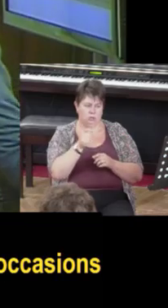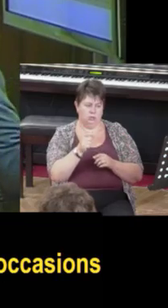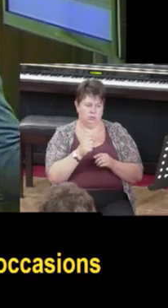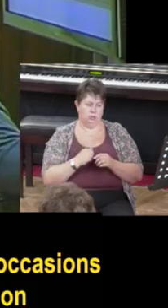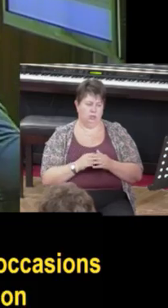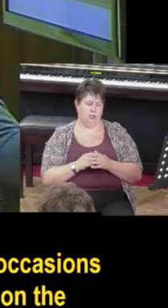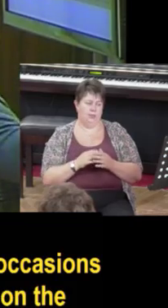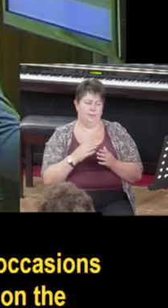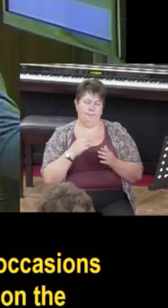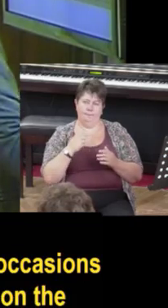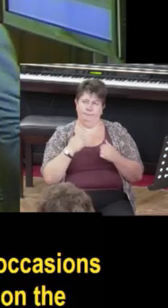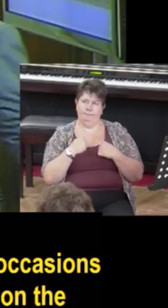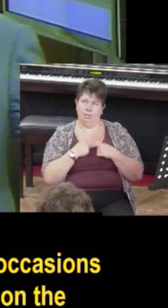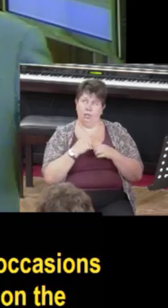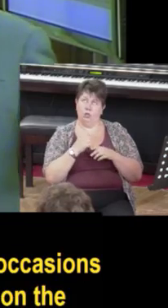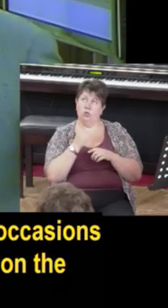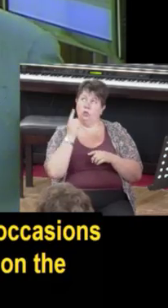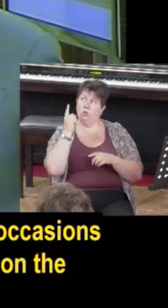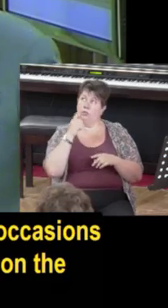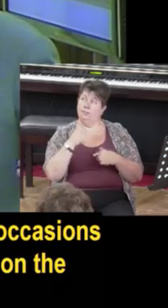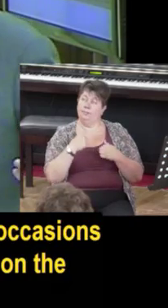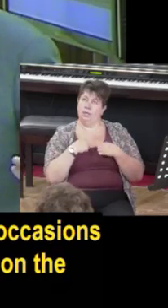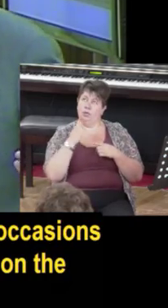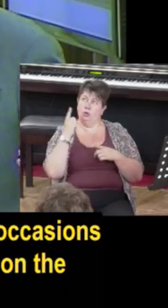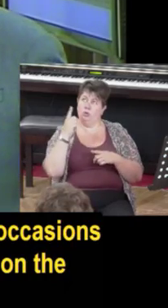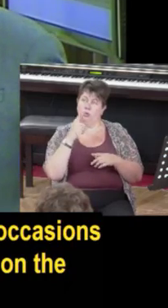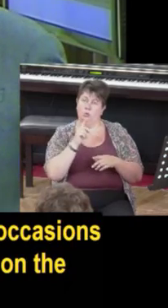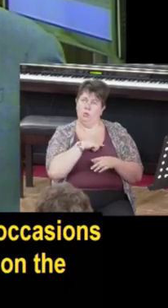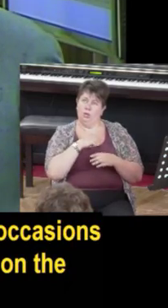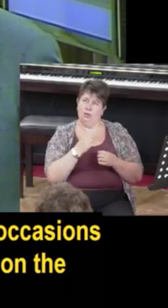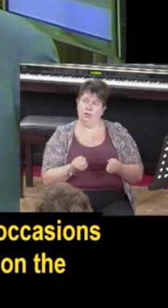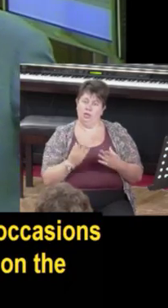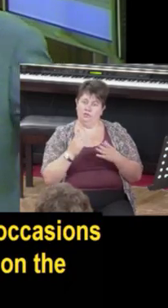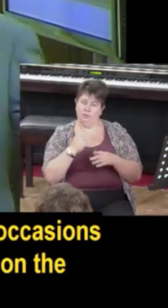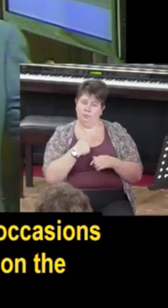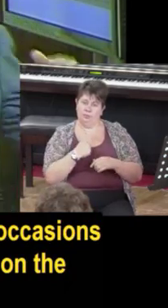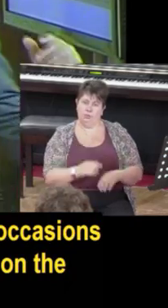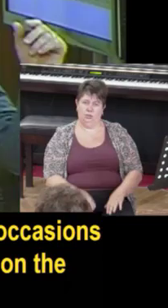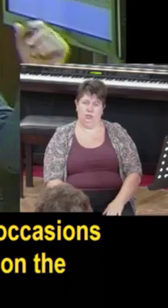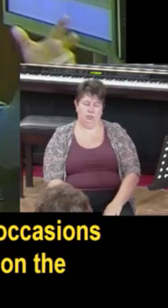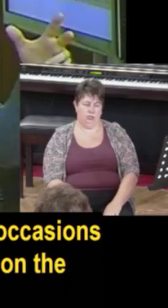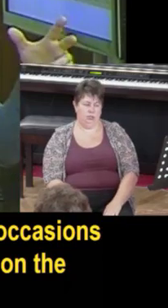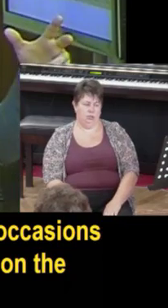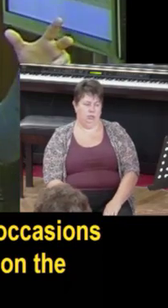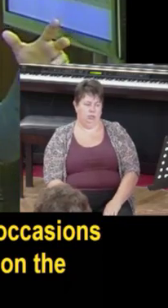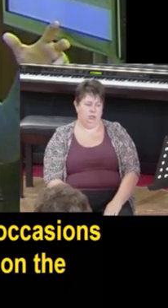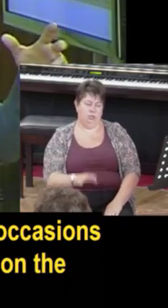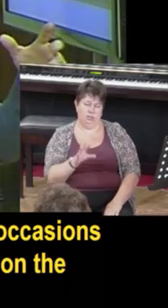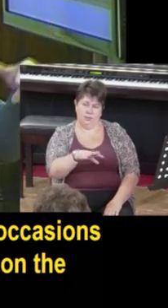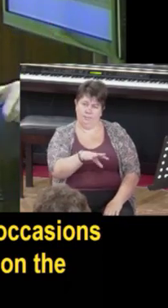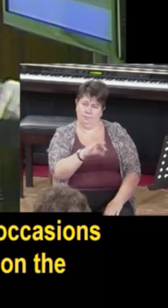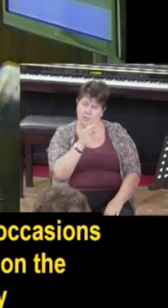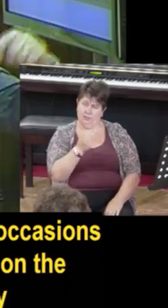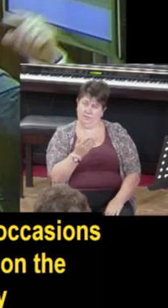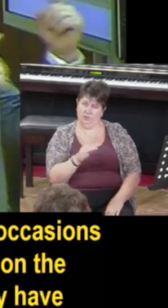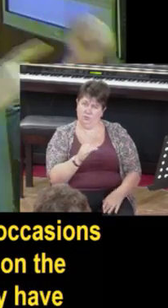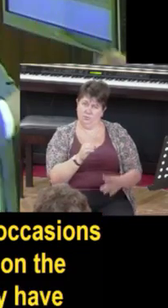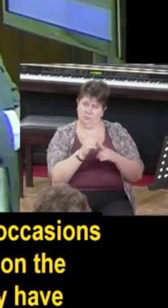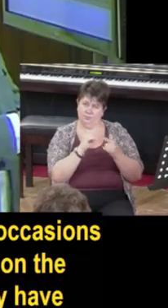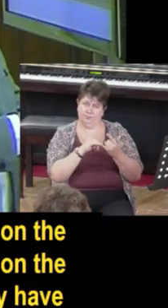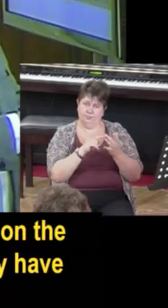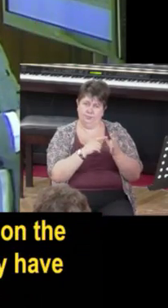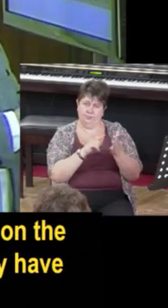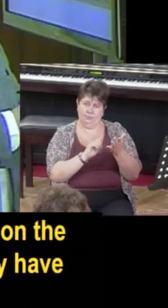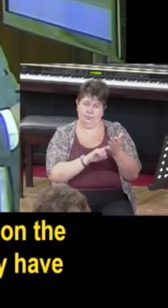My God, why have you forsaken me? Those words come directly out of Psalm